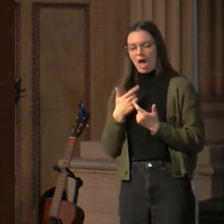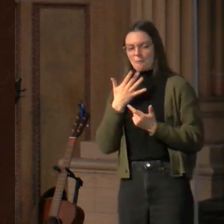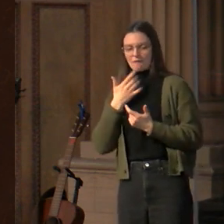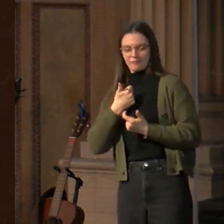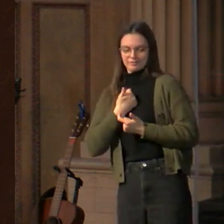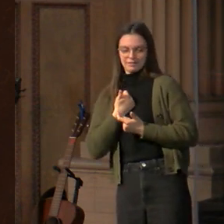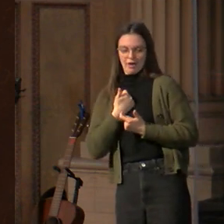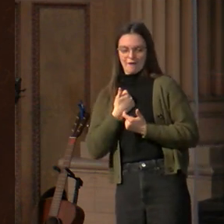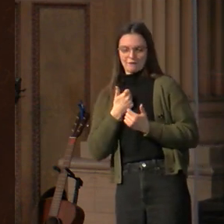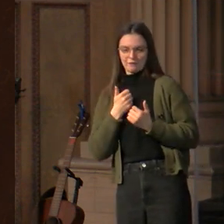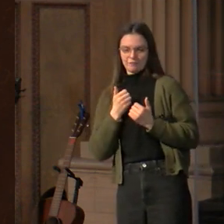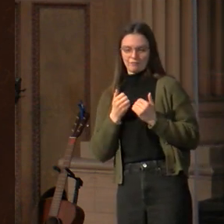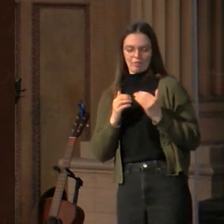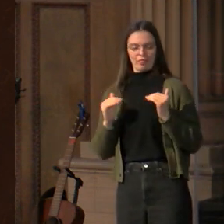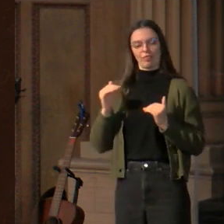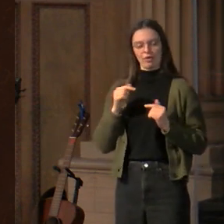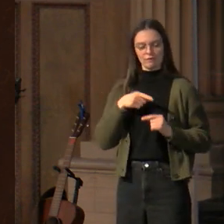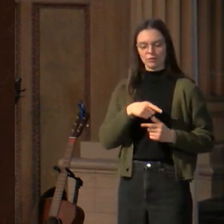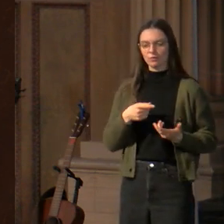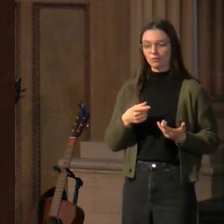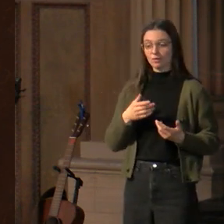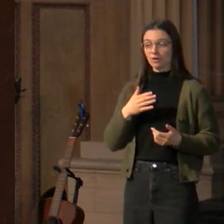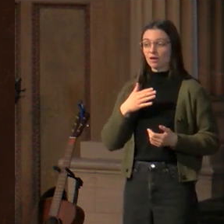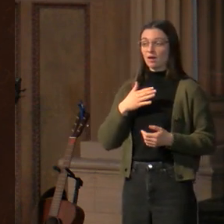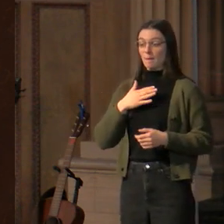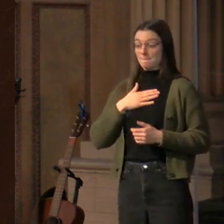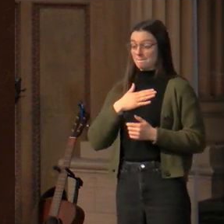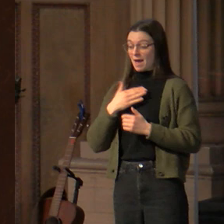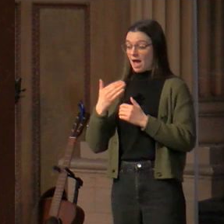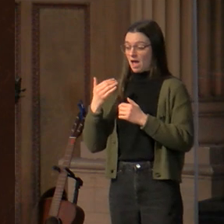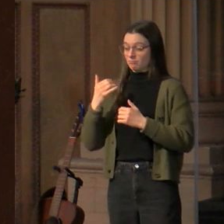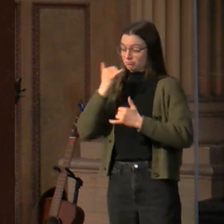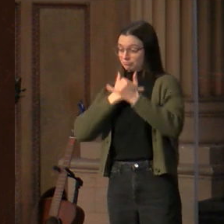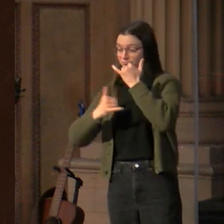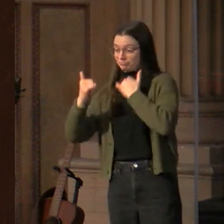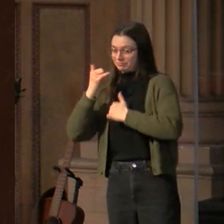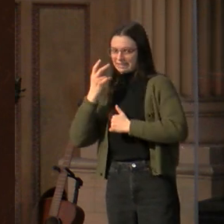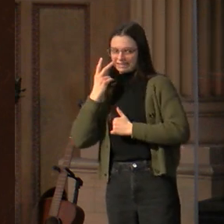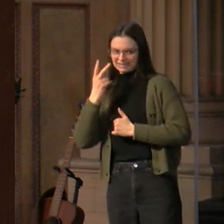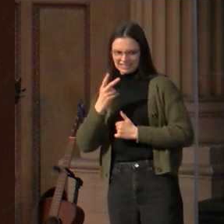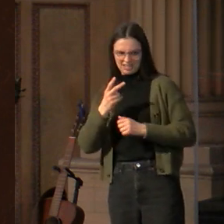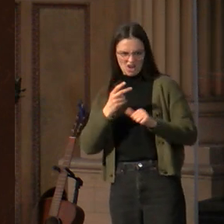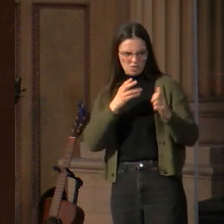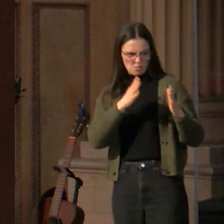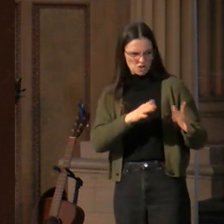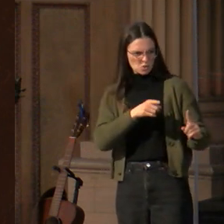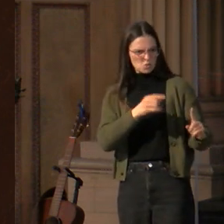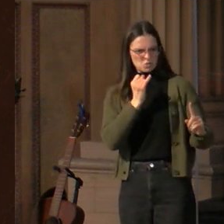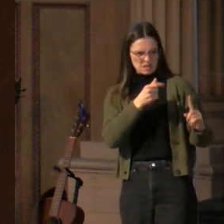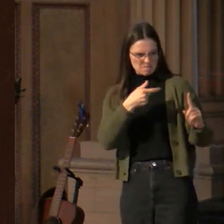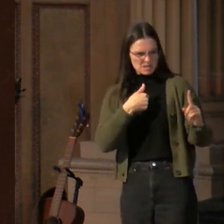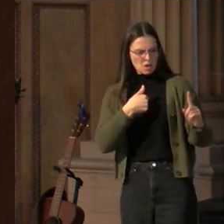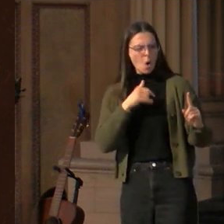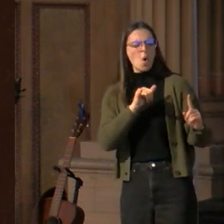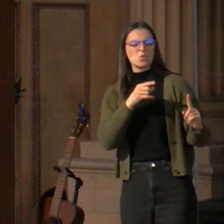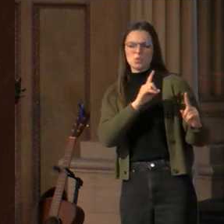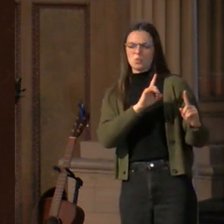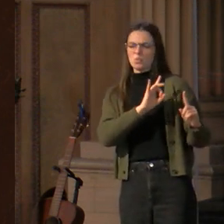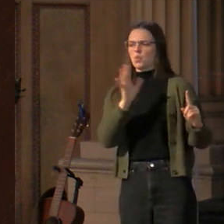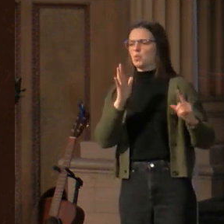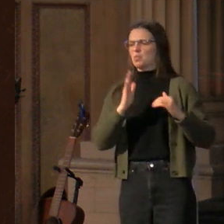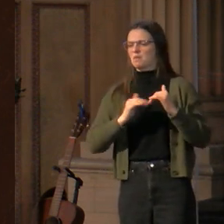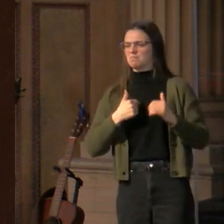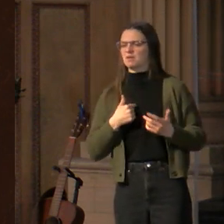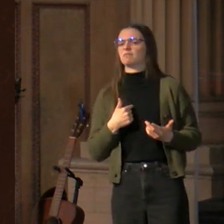seeing our own faults in others and judging them vicariously. That way we experience the pleasure of self